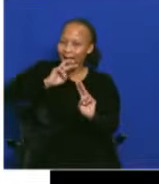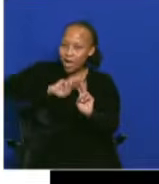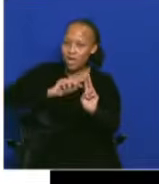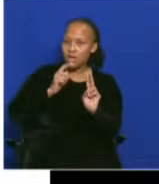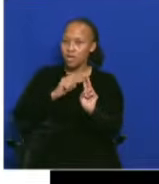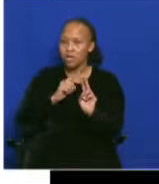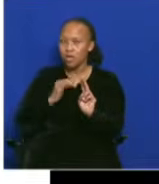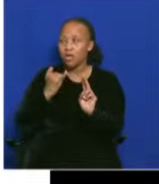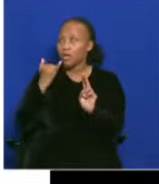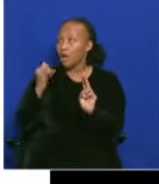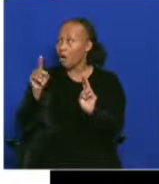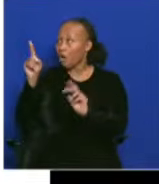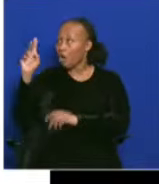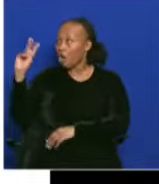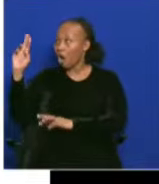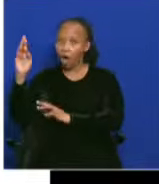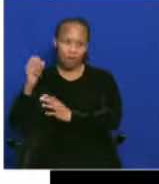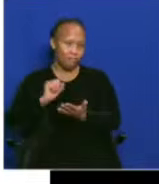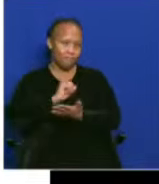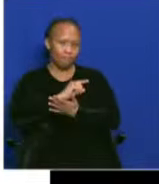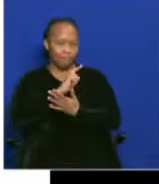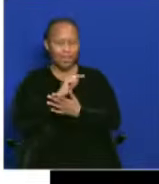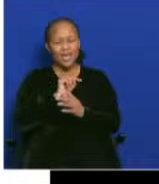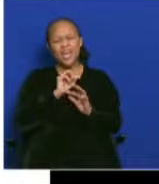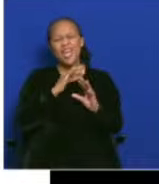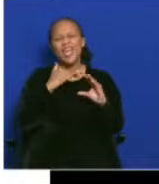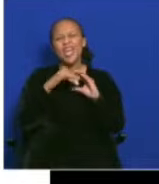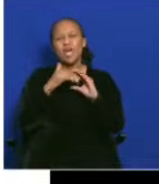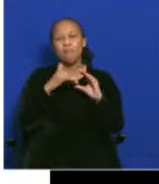him the email address of pilot.